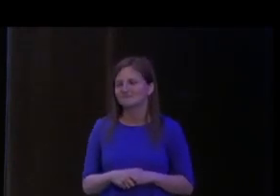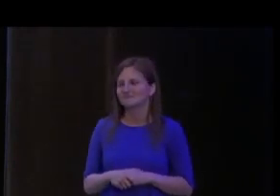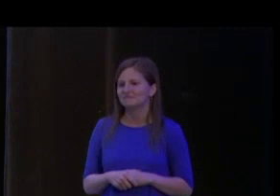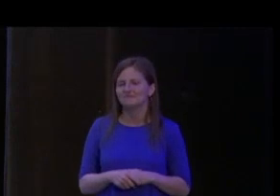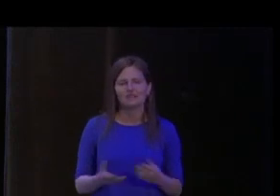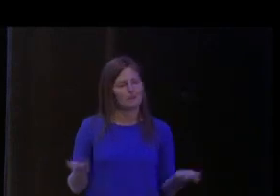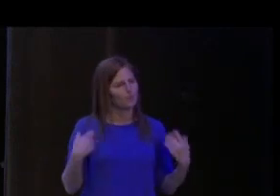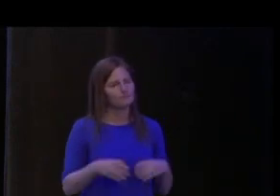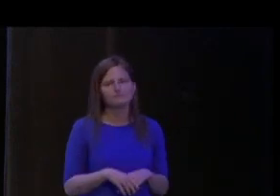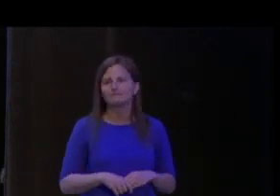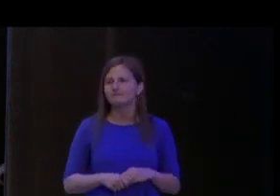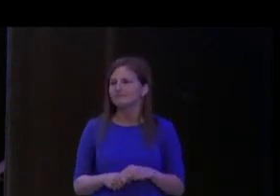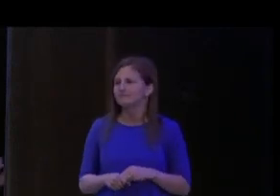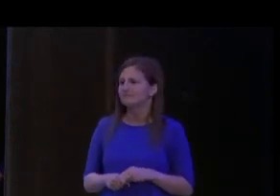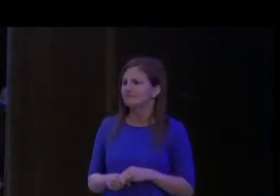Come on.